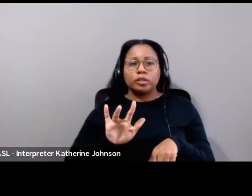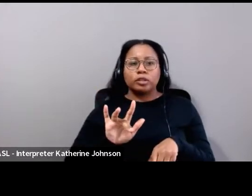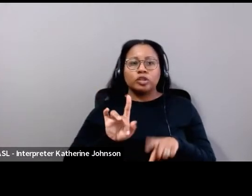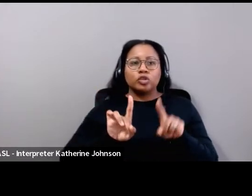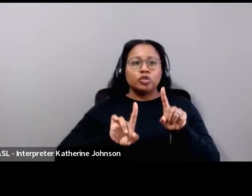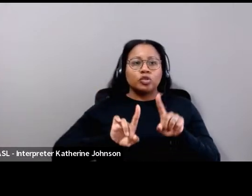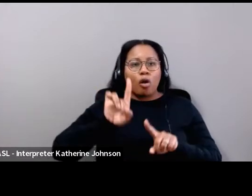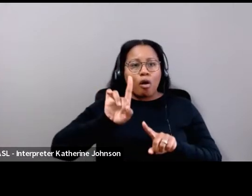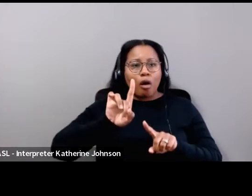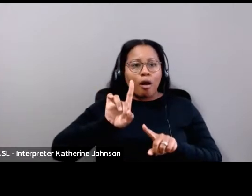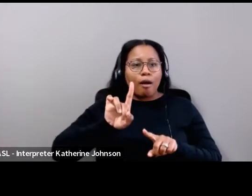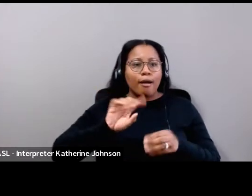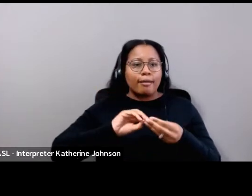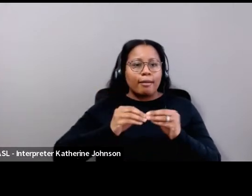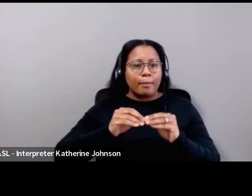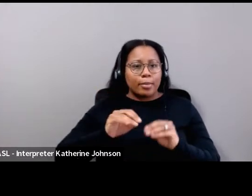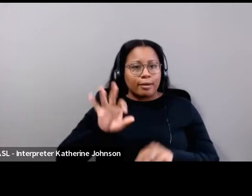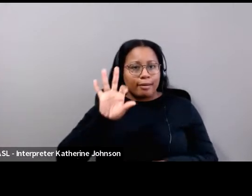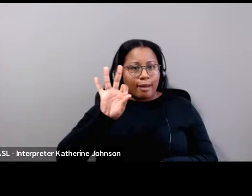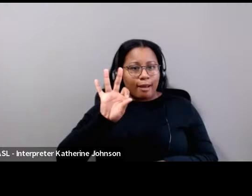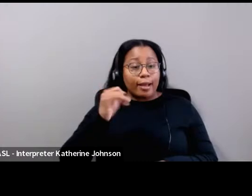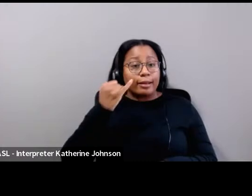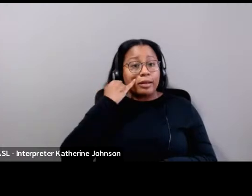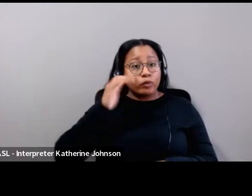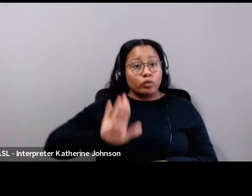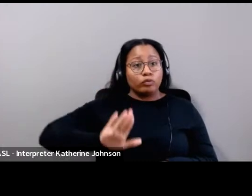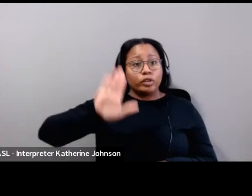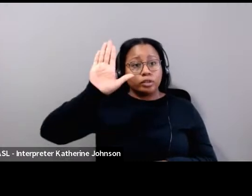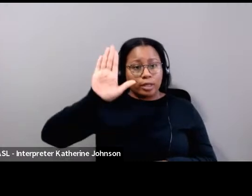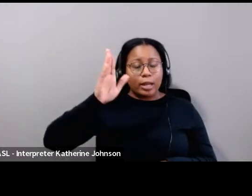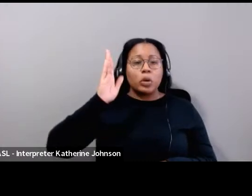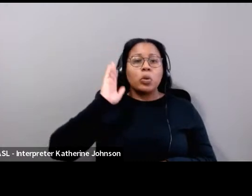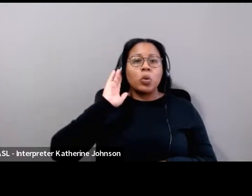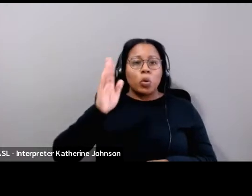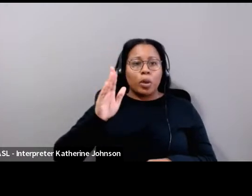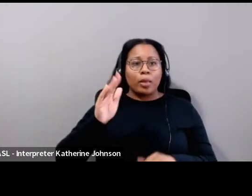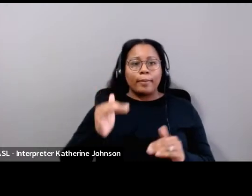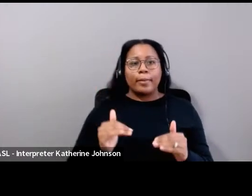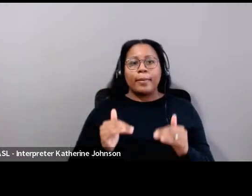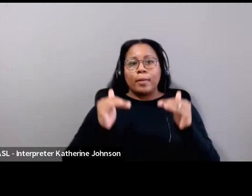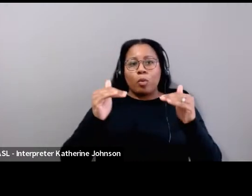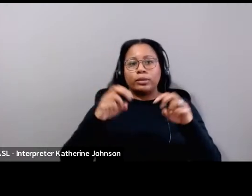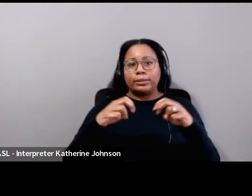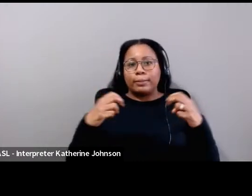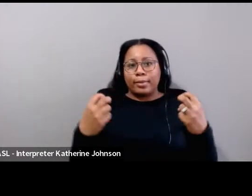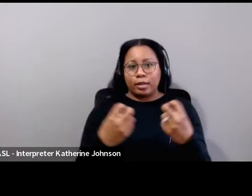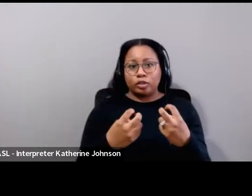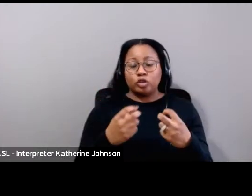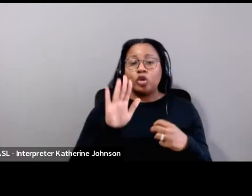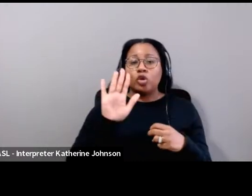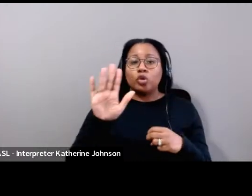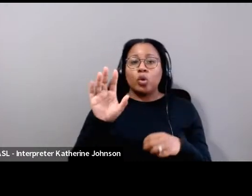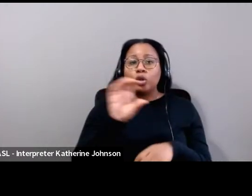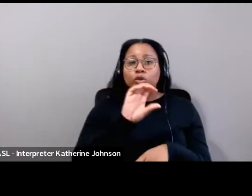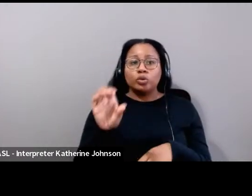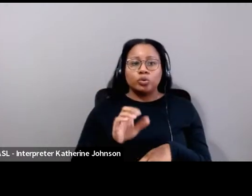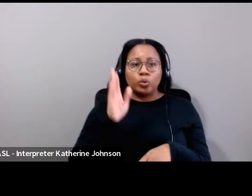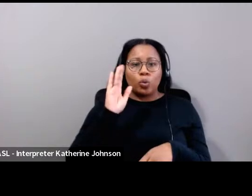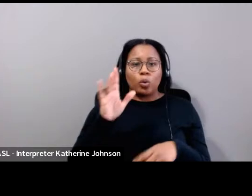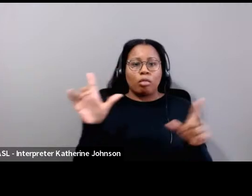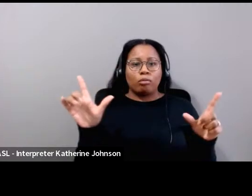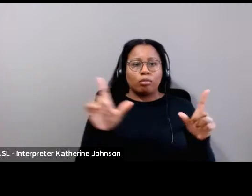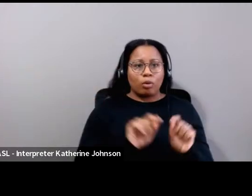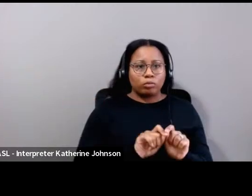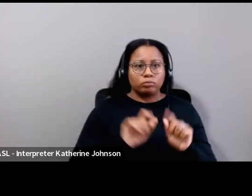name is called, you will be promoted to a panelist and your Zoom will close and reopen. But don't worry, this will just take a moment